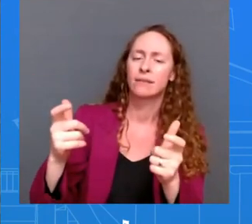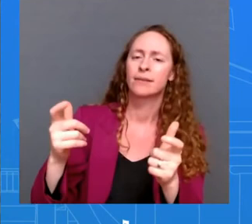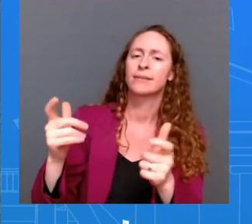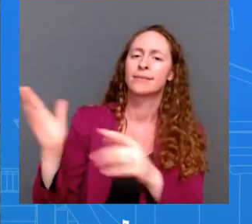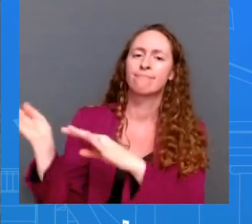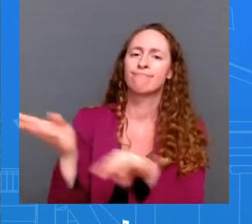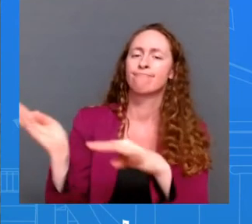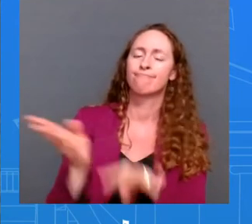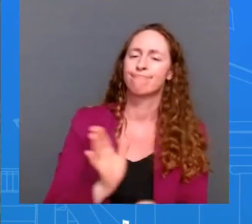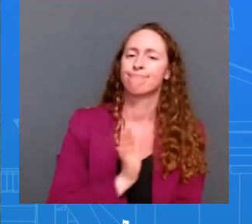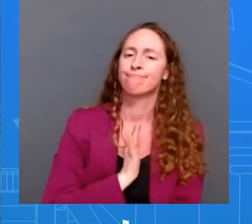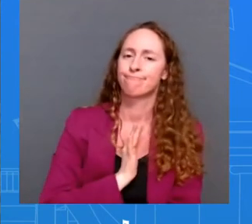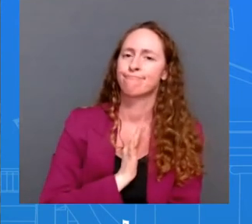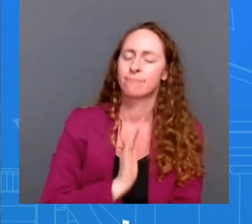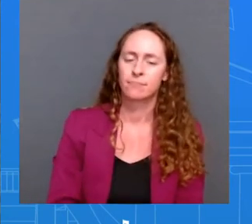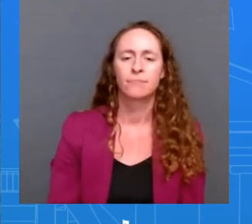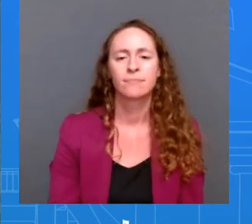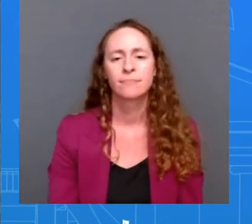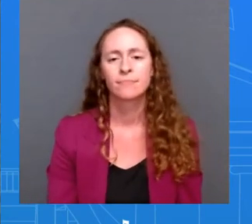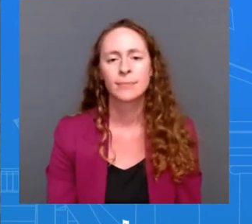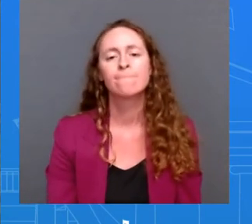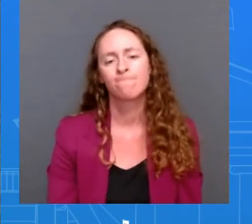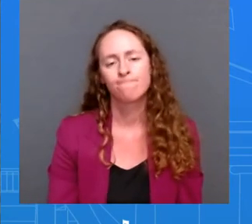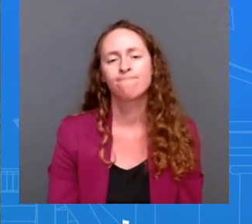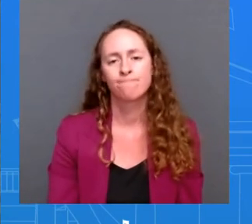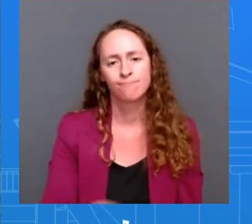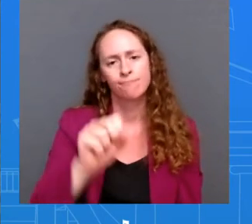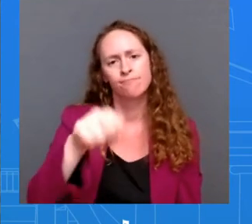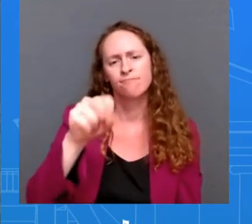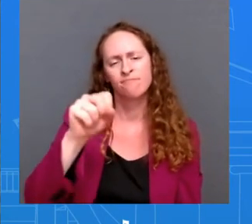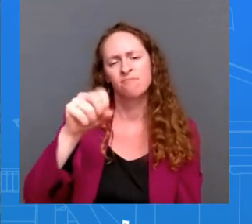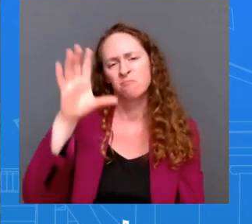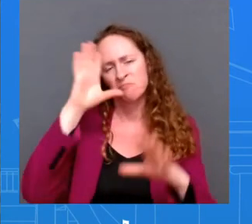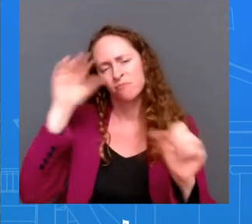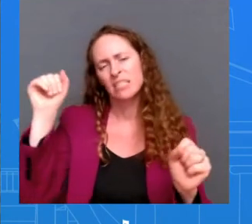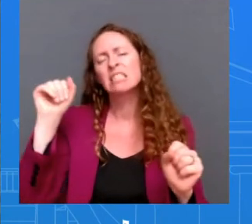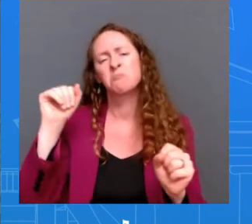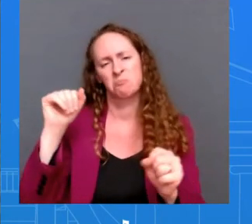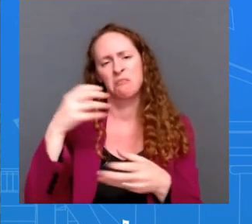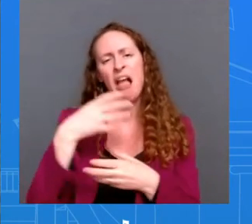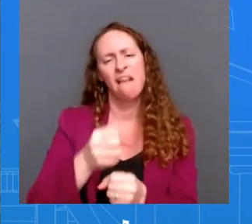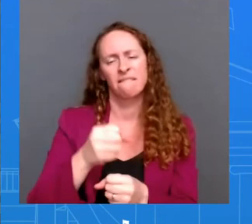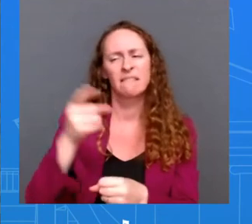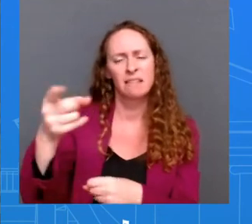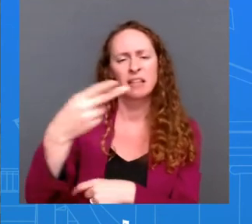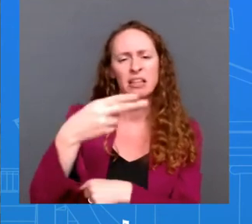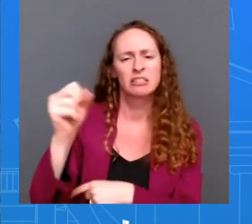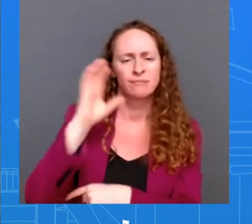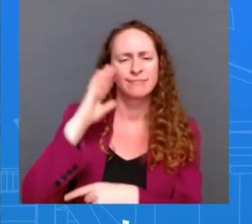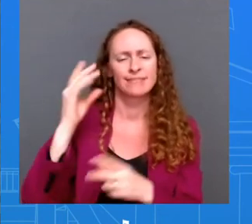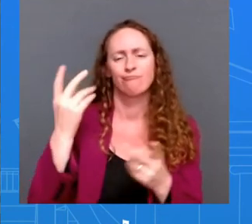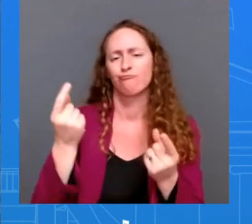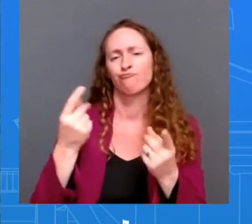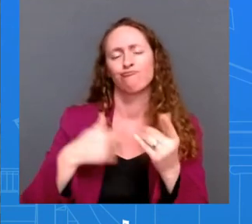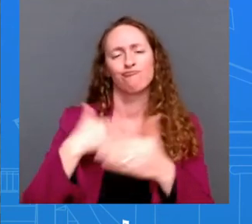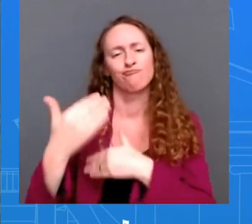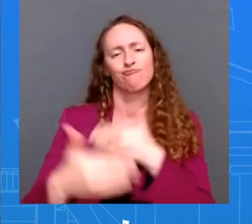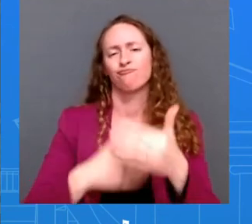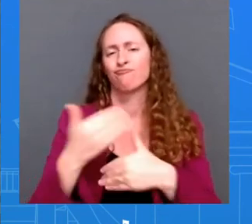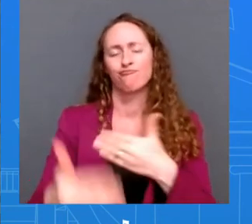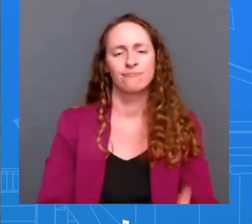So yes, the president has confidence in HHS. And let's not forget, we just brought on the